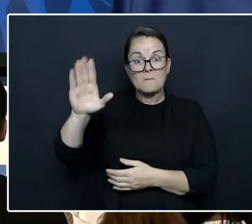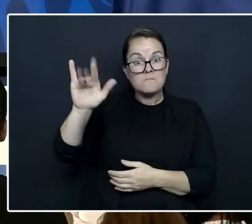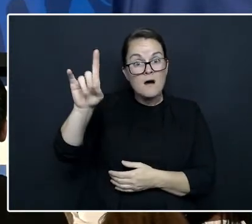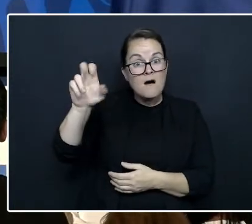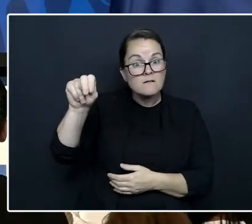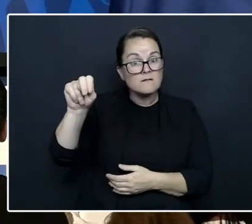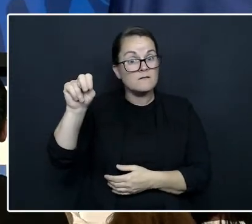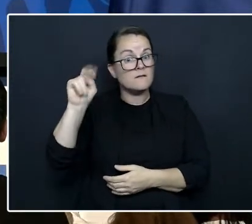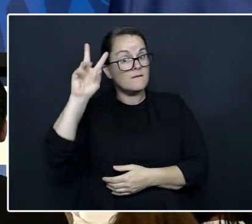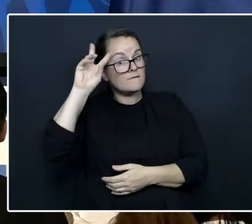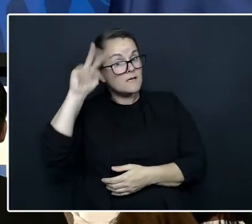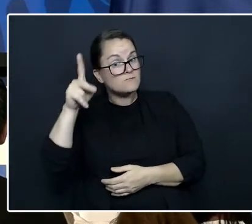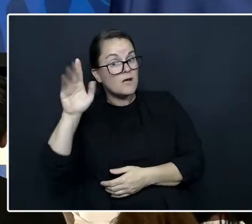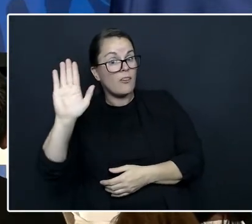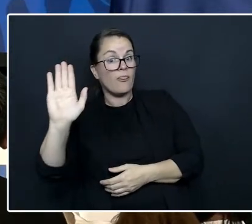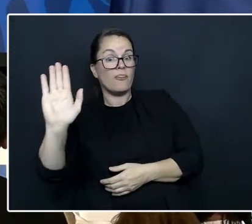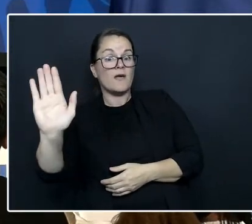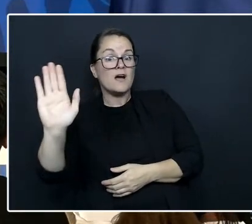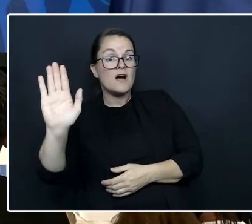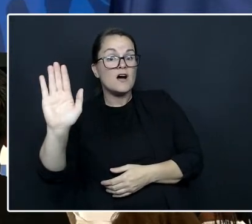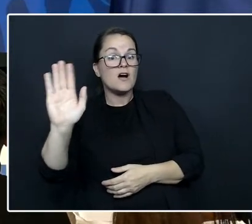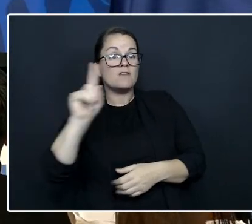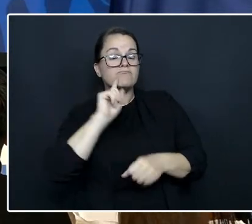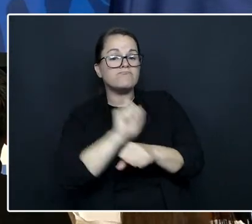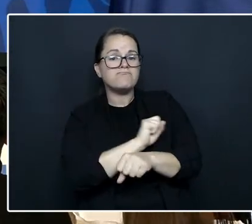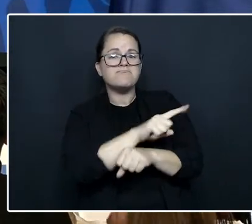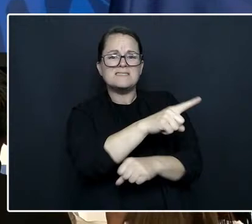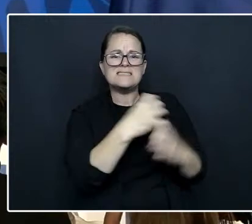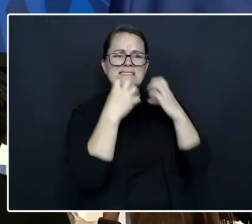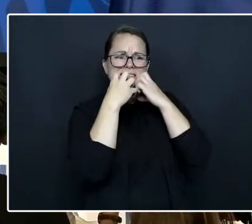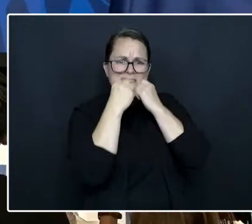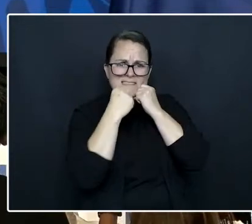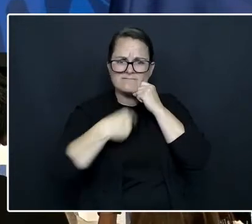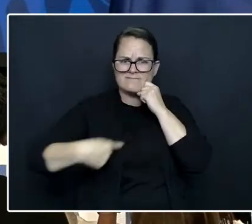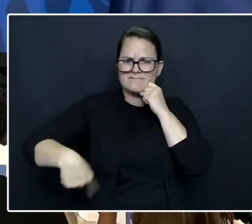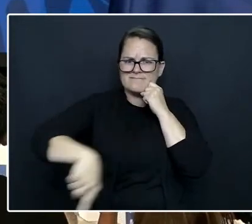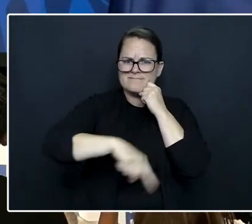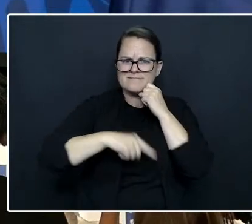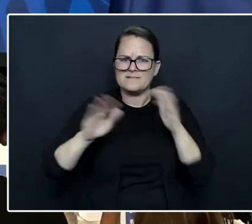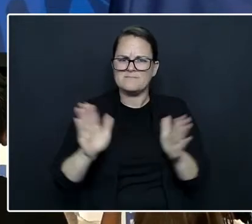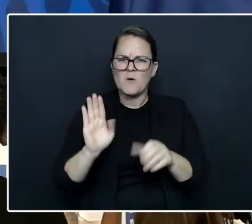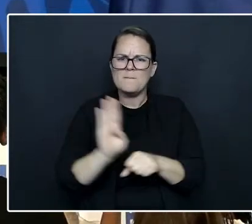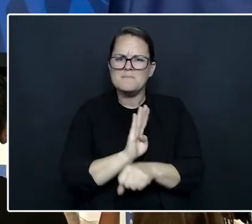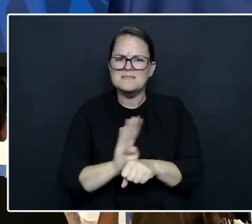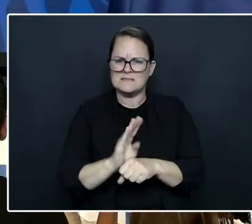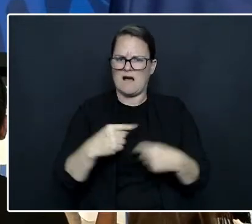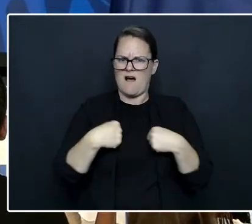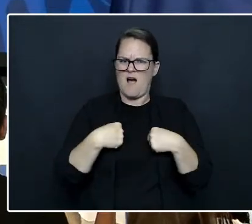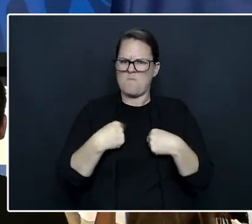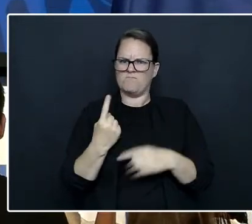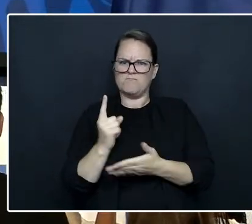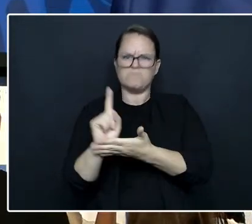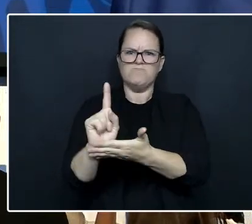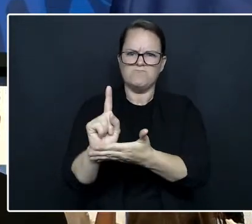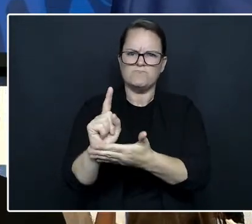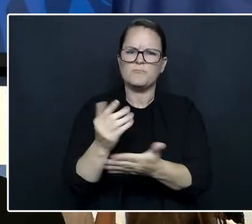They truly care about small business owners and they support our American dream.